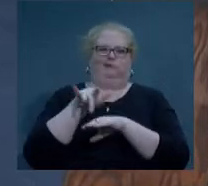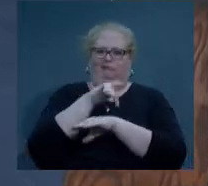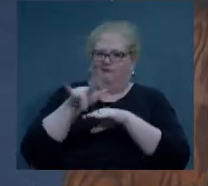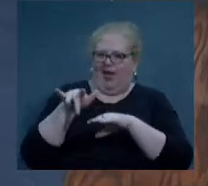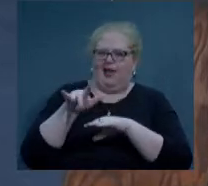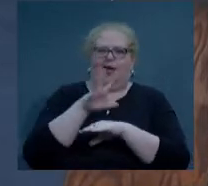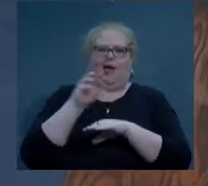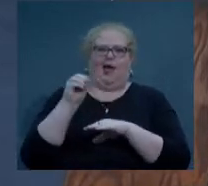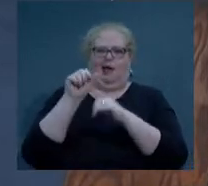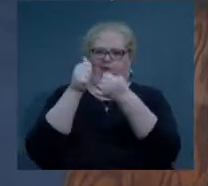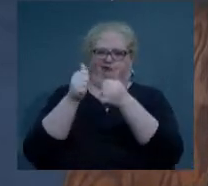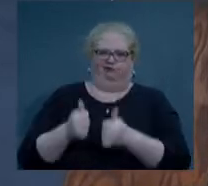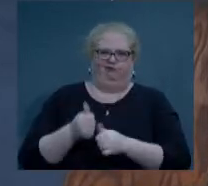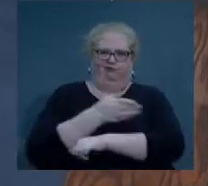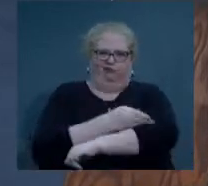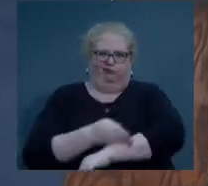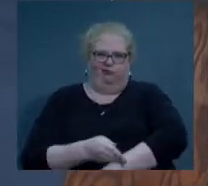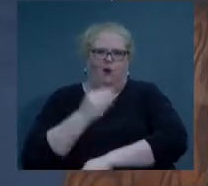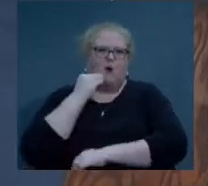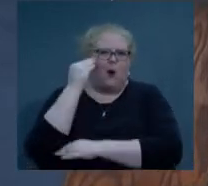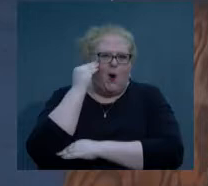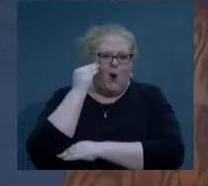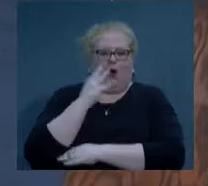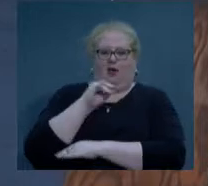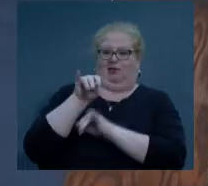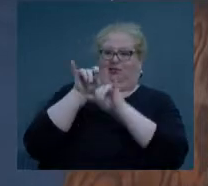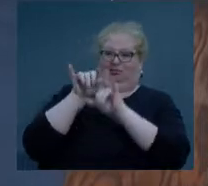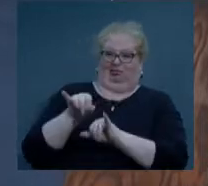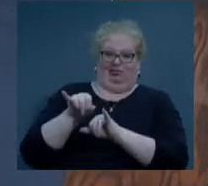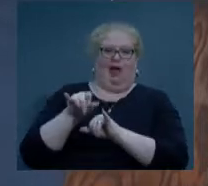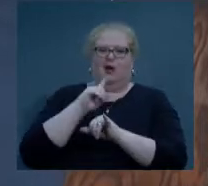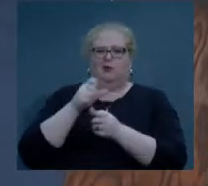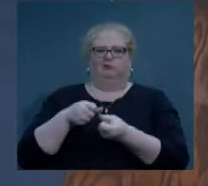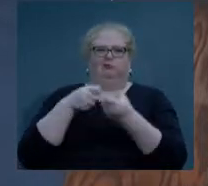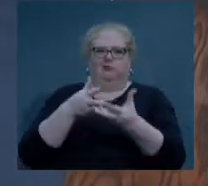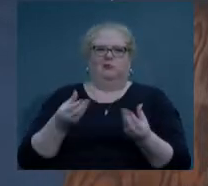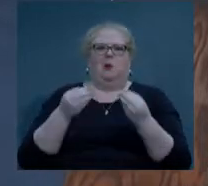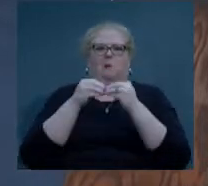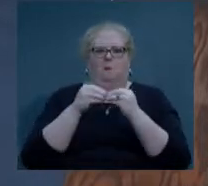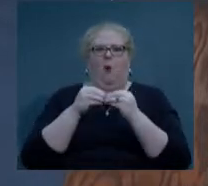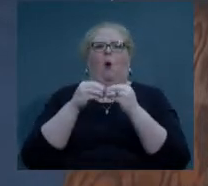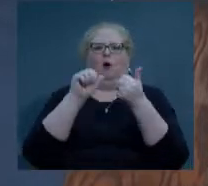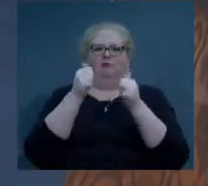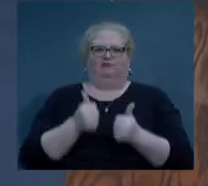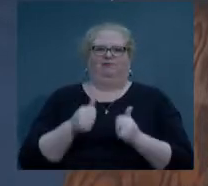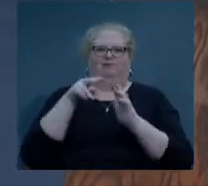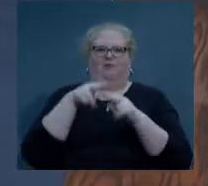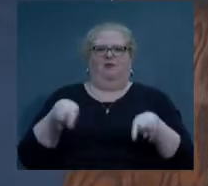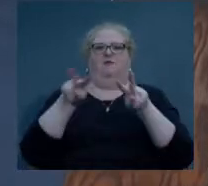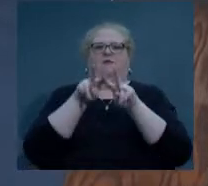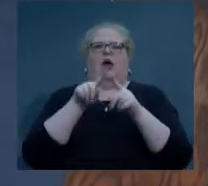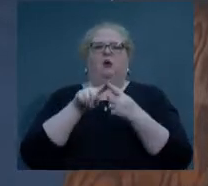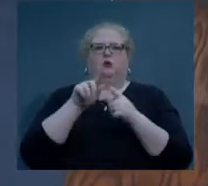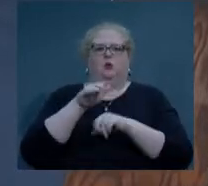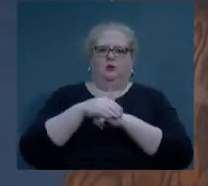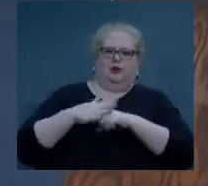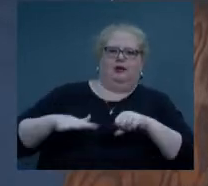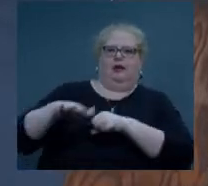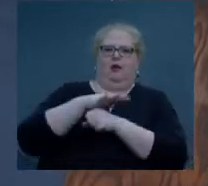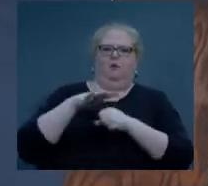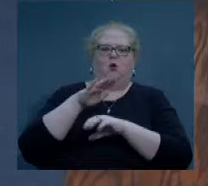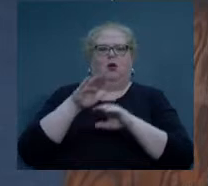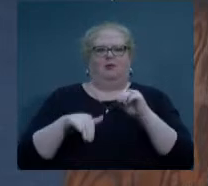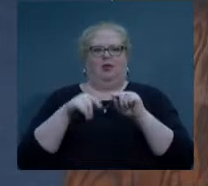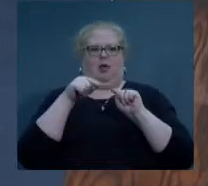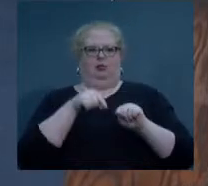that creates a further disservice to the community and the neighborhood as opposed to new construction homes that are upscale in design and quality that will target a